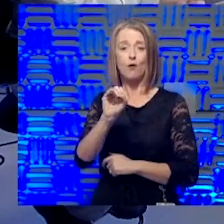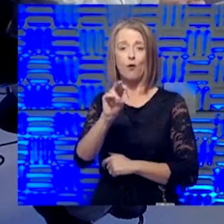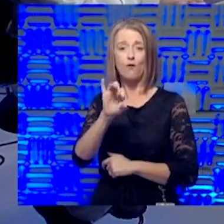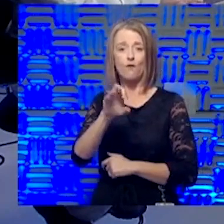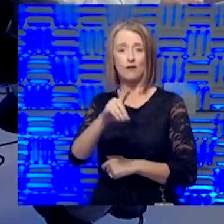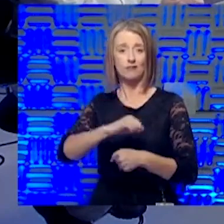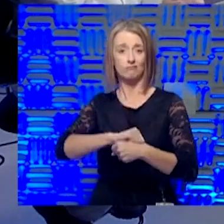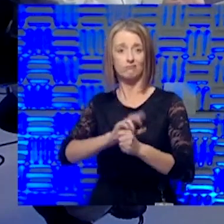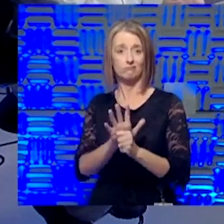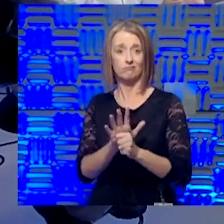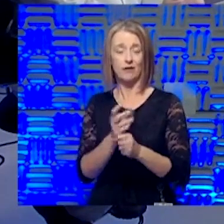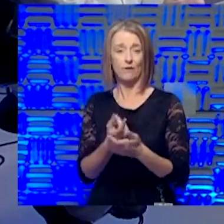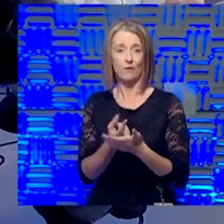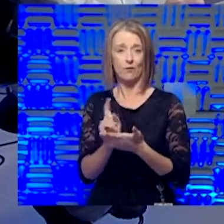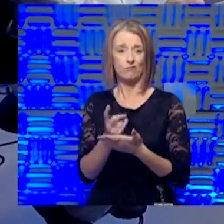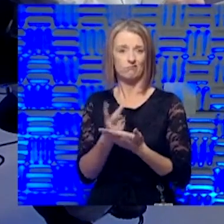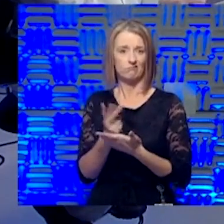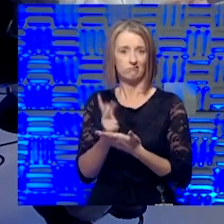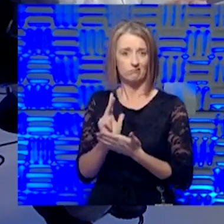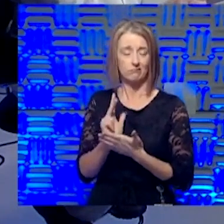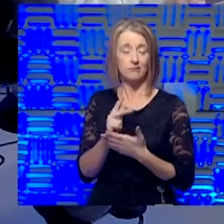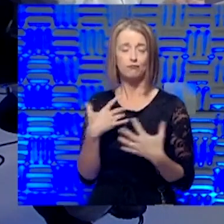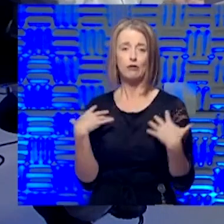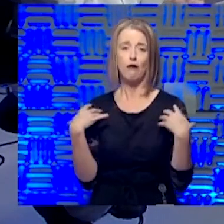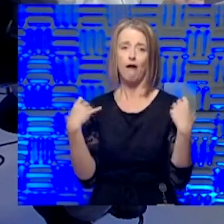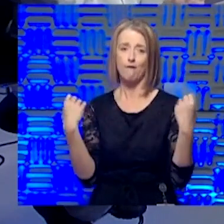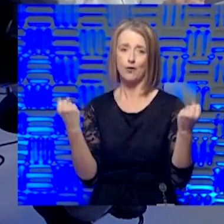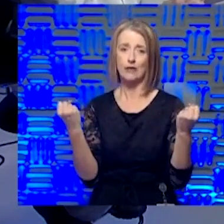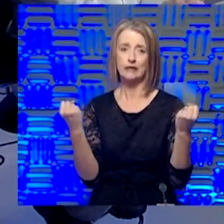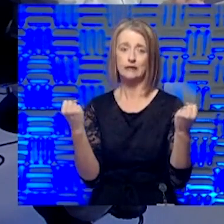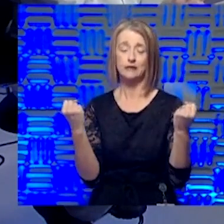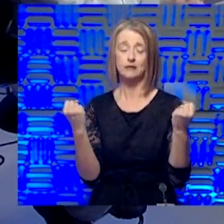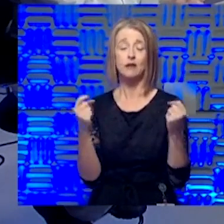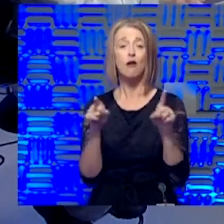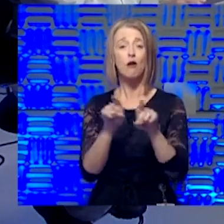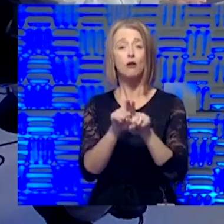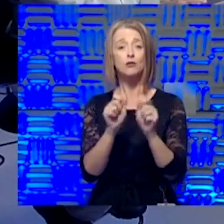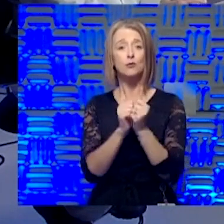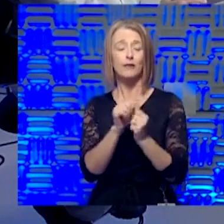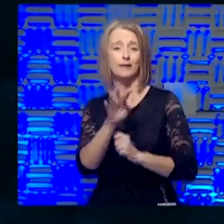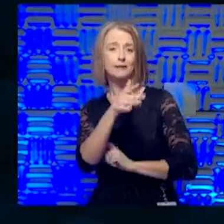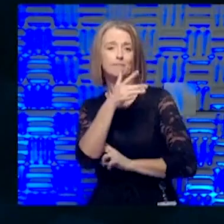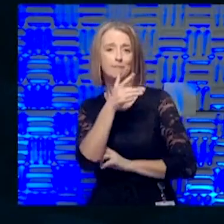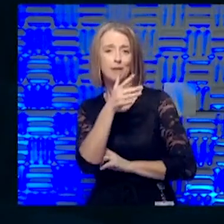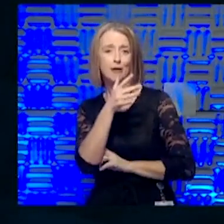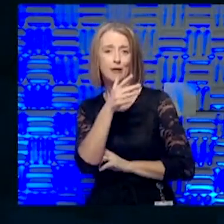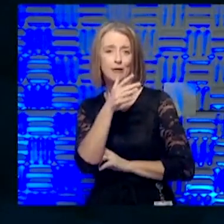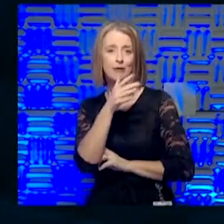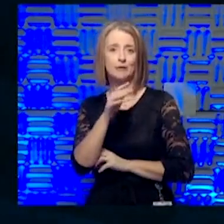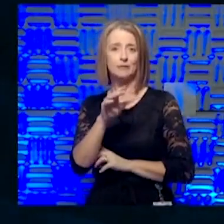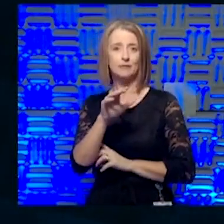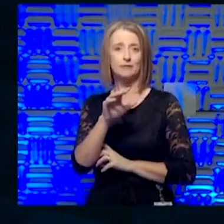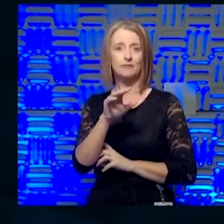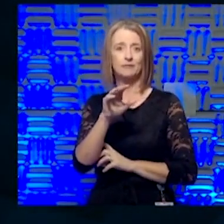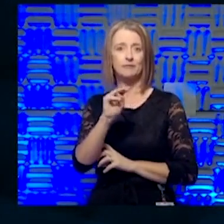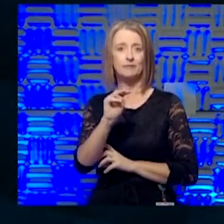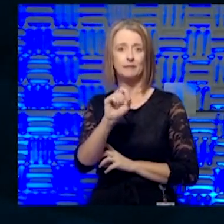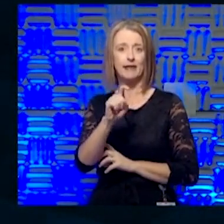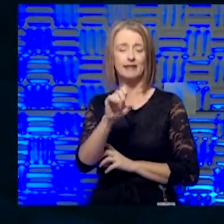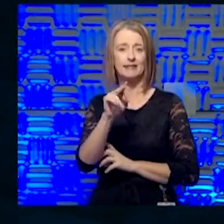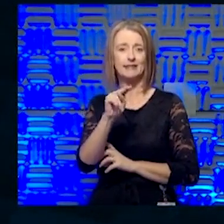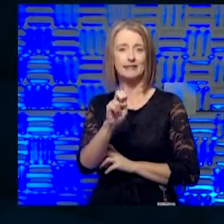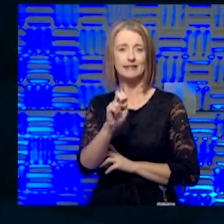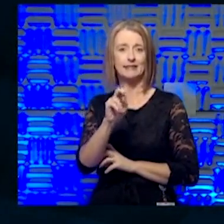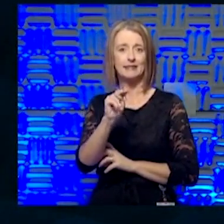COVID a number of weeks ago and has had a good recovery. He's also joined on the line by his mom, Maxine Nickens, because there was actually a